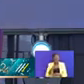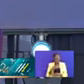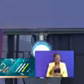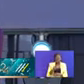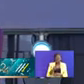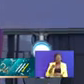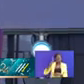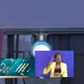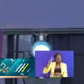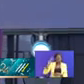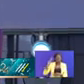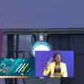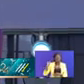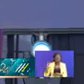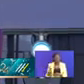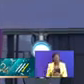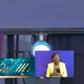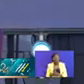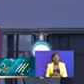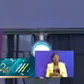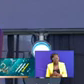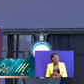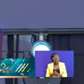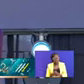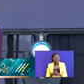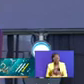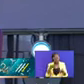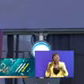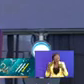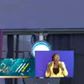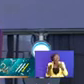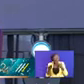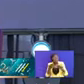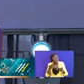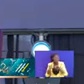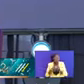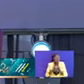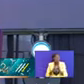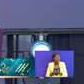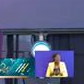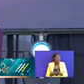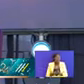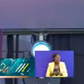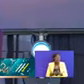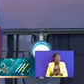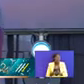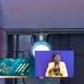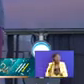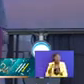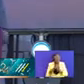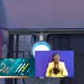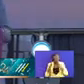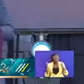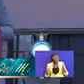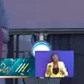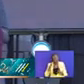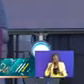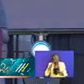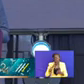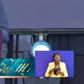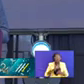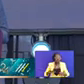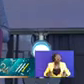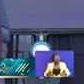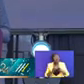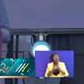ukuk and see the systems you might end up backsliding and one of the greatest lies I've sat